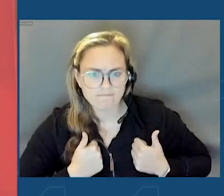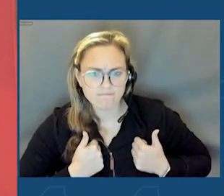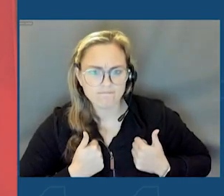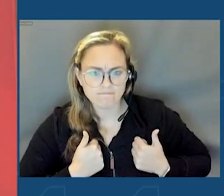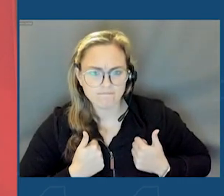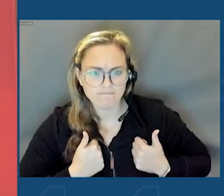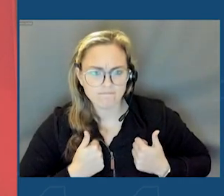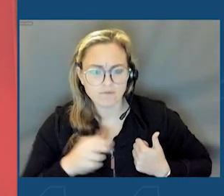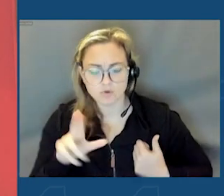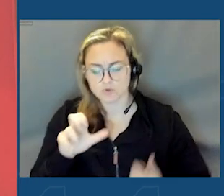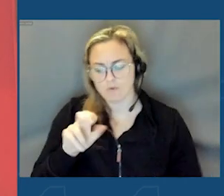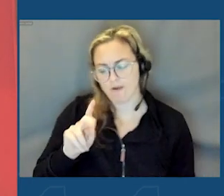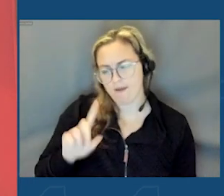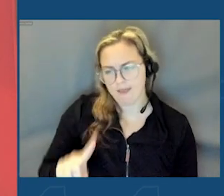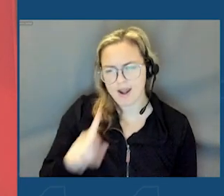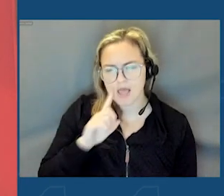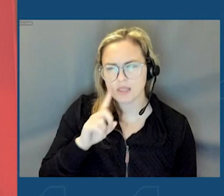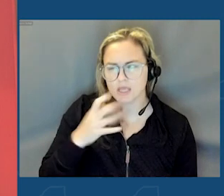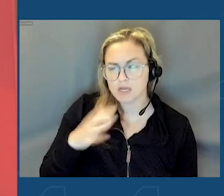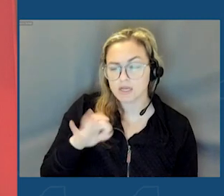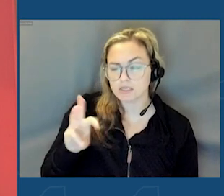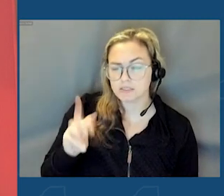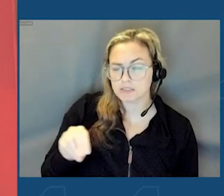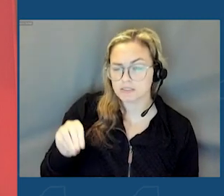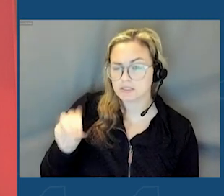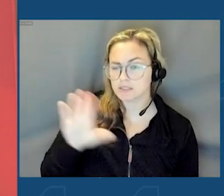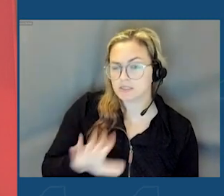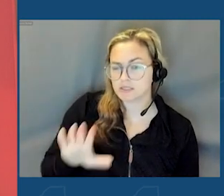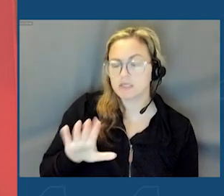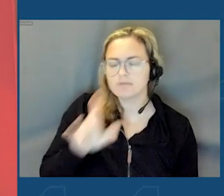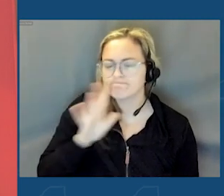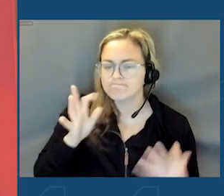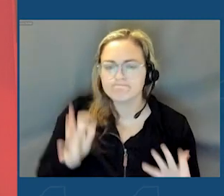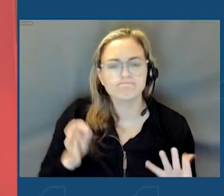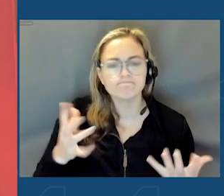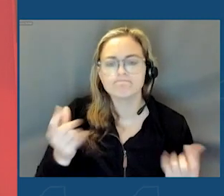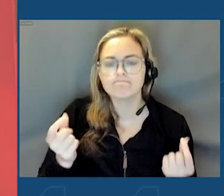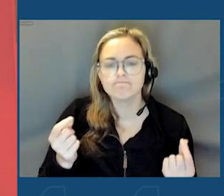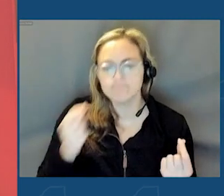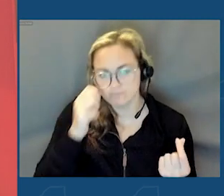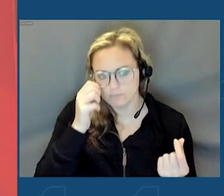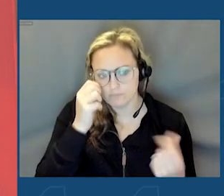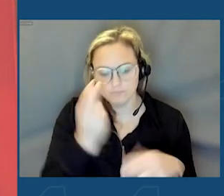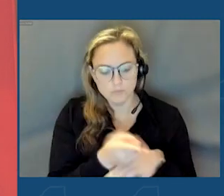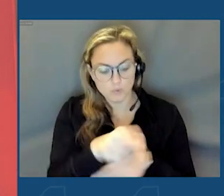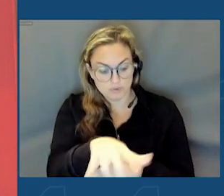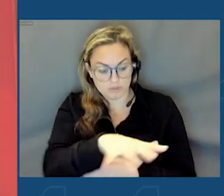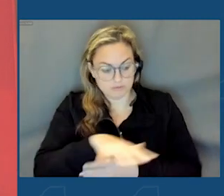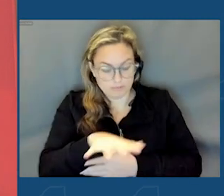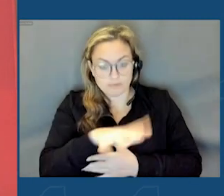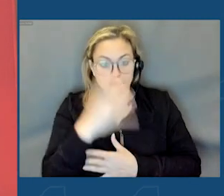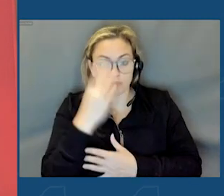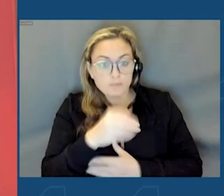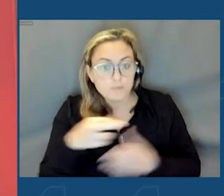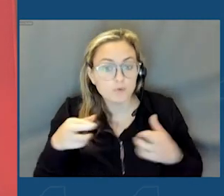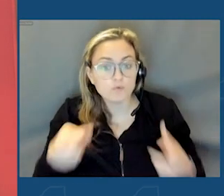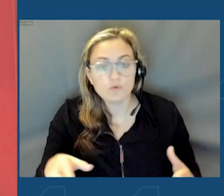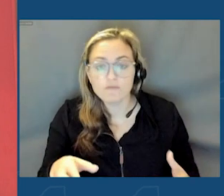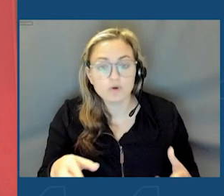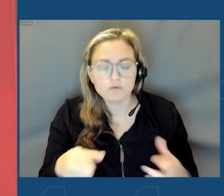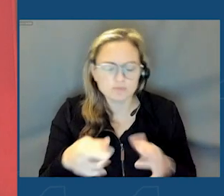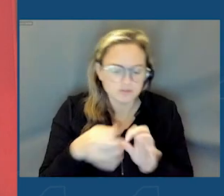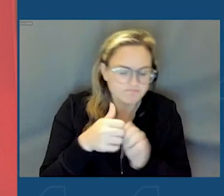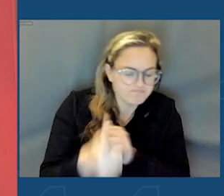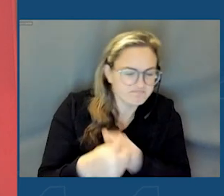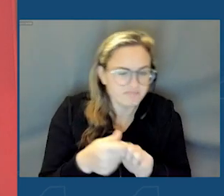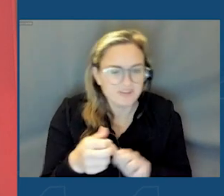Ed, back in, I believe, 1960, decided that they wanted to use this space, the beautiful river just beyond,